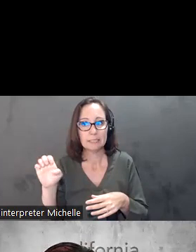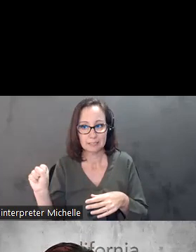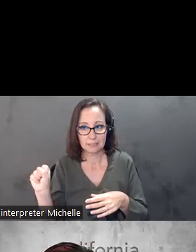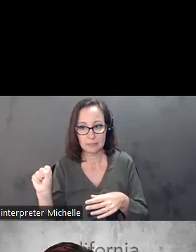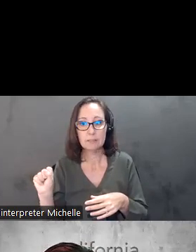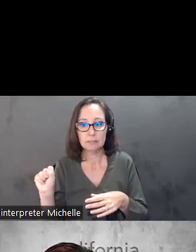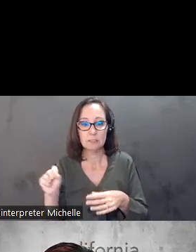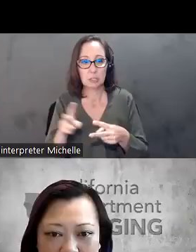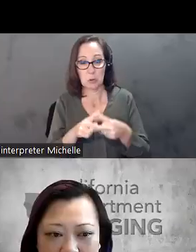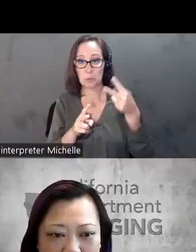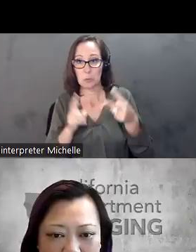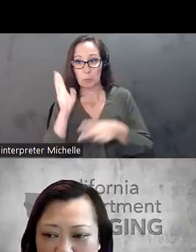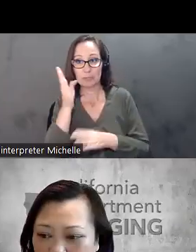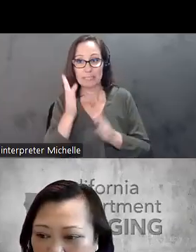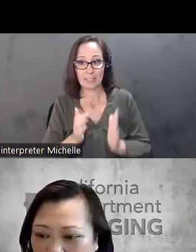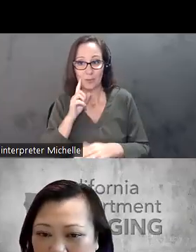Lewis.